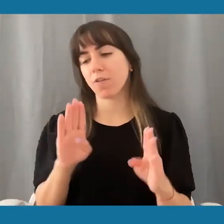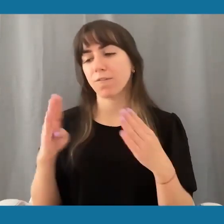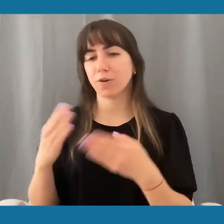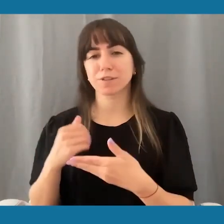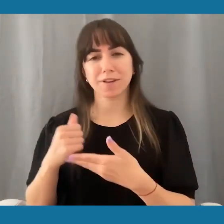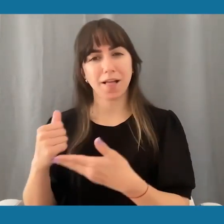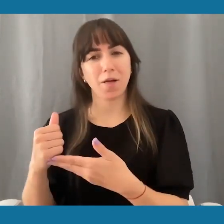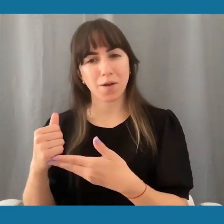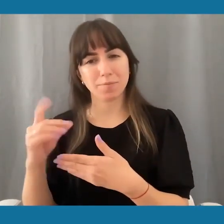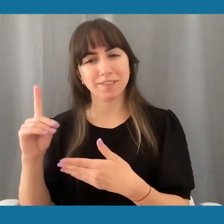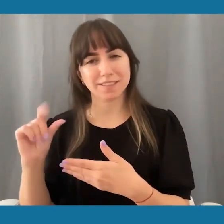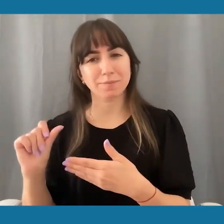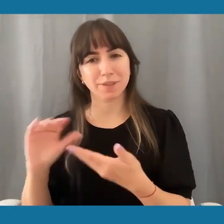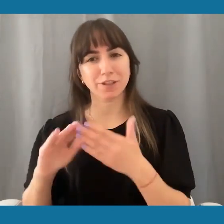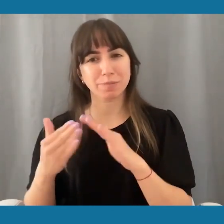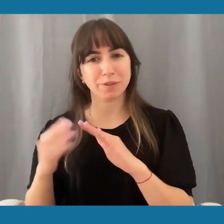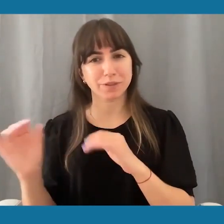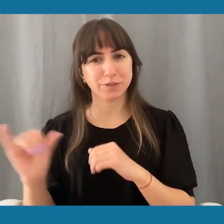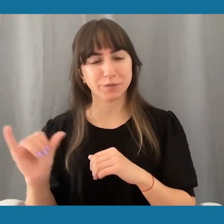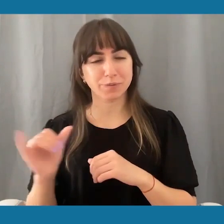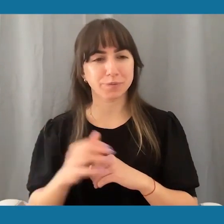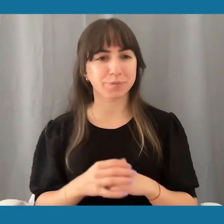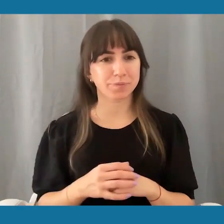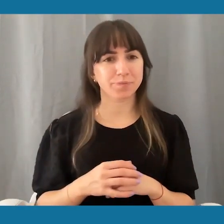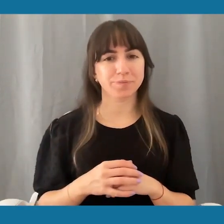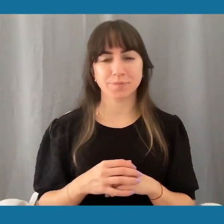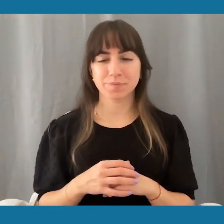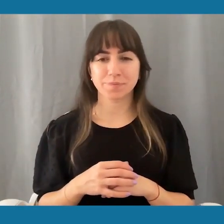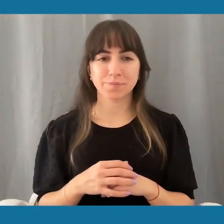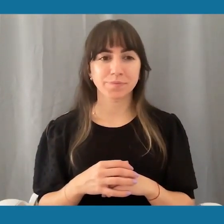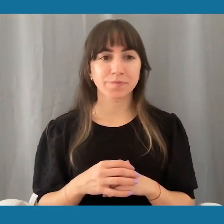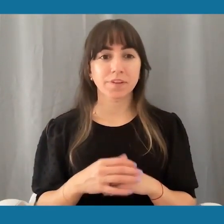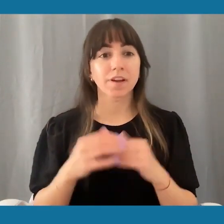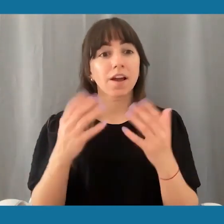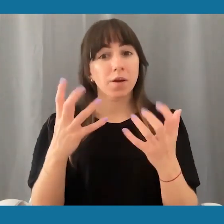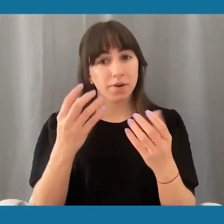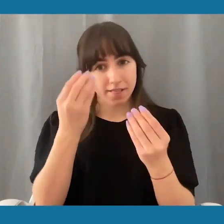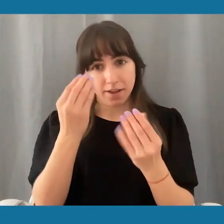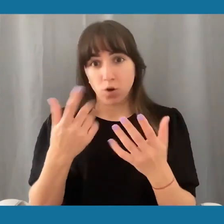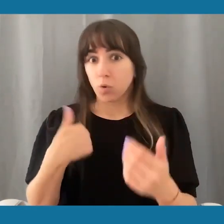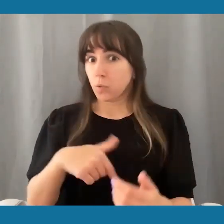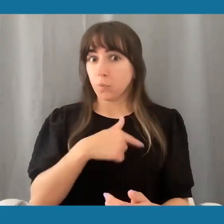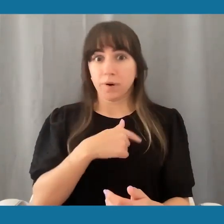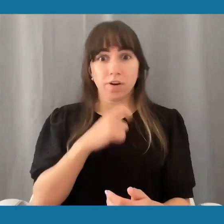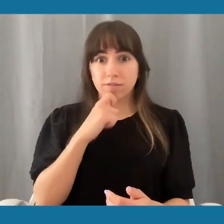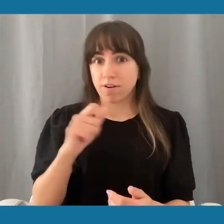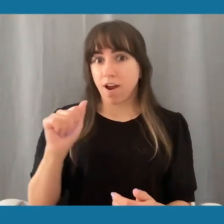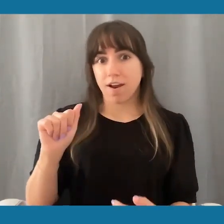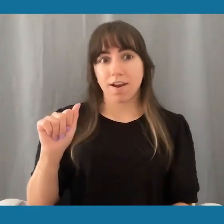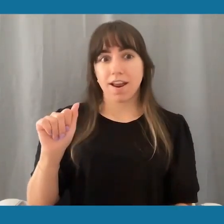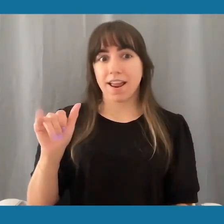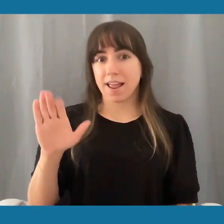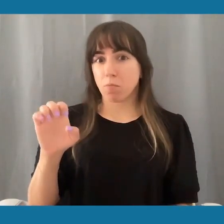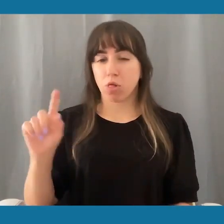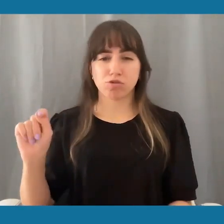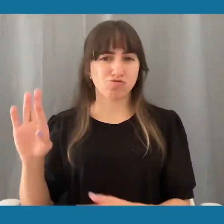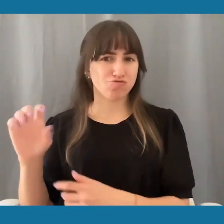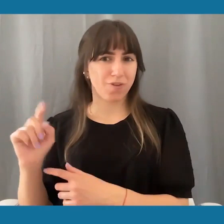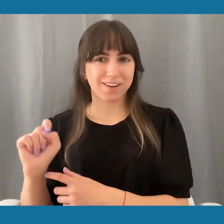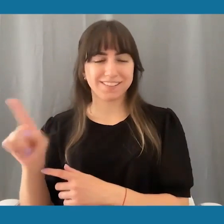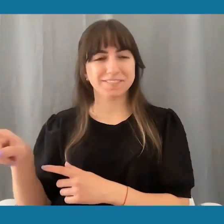expenses. I do want to make a note, we are not the ABLE Trust. ABLE Trust has had a huge long history of helping